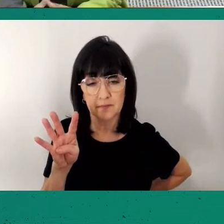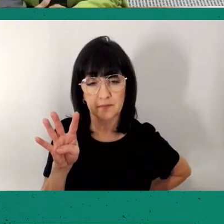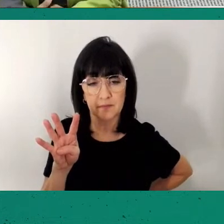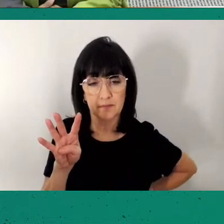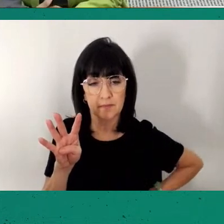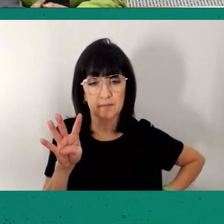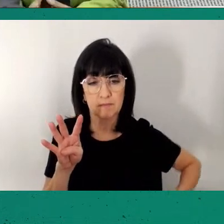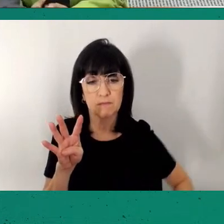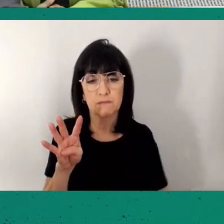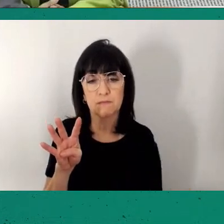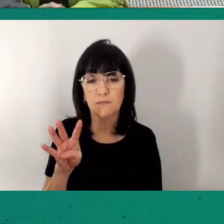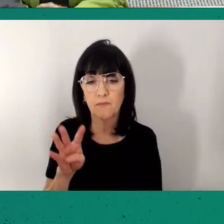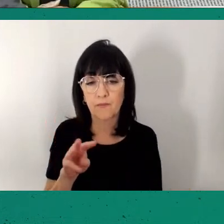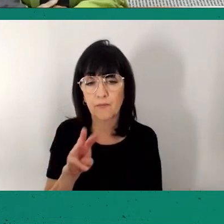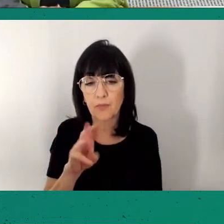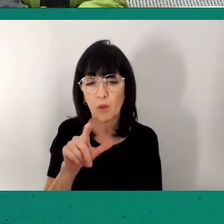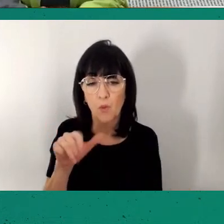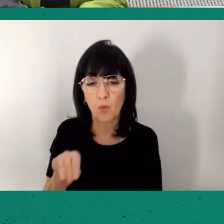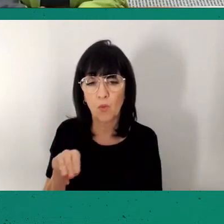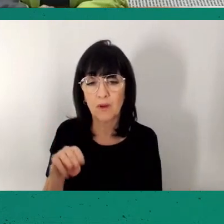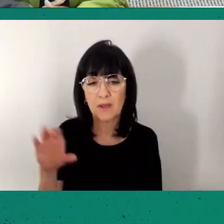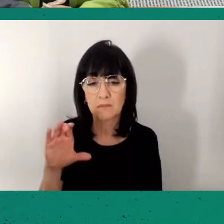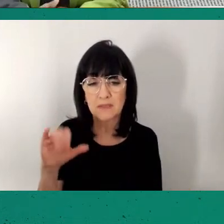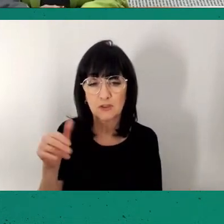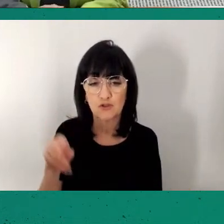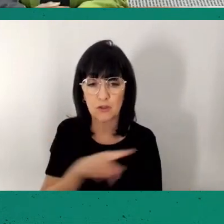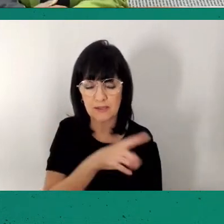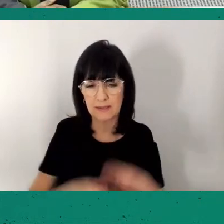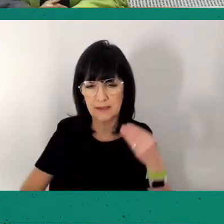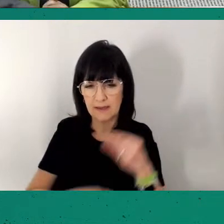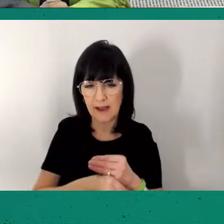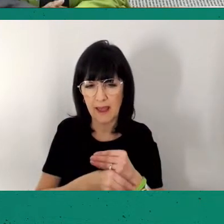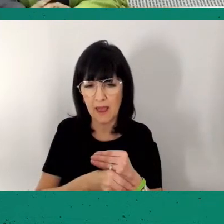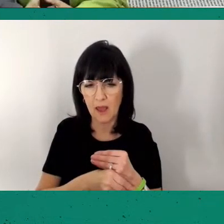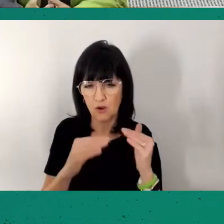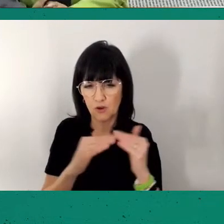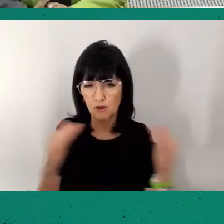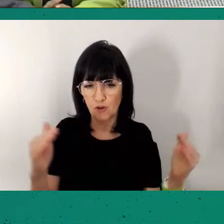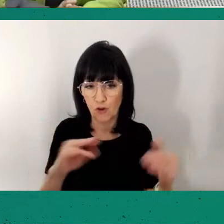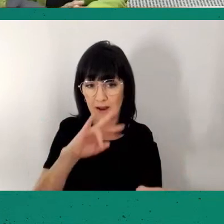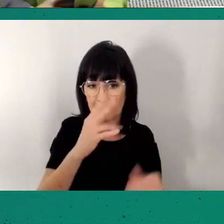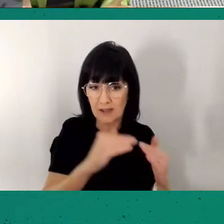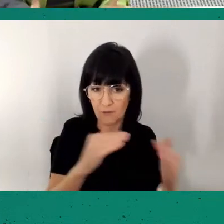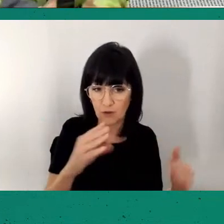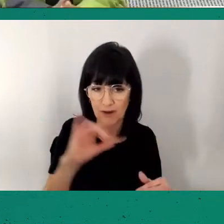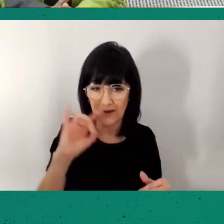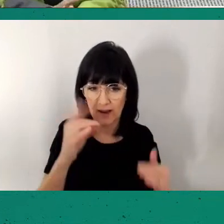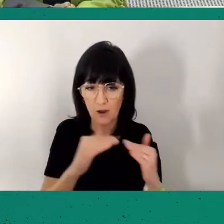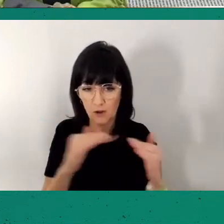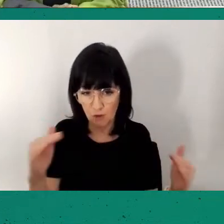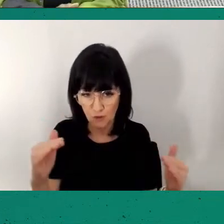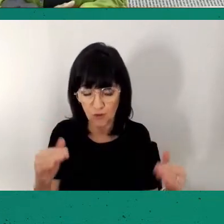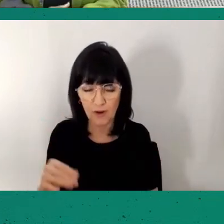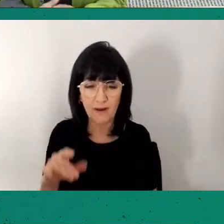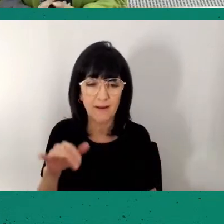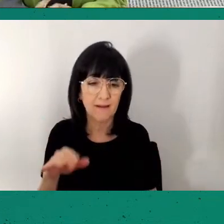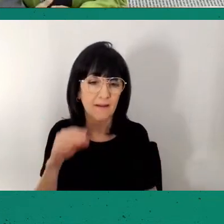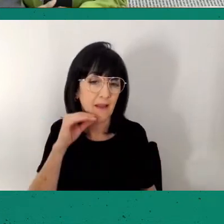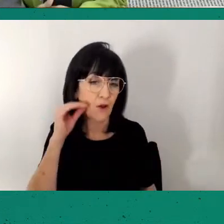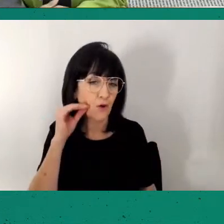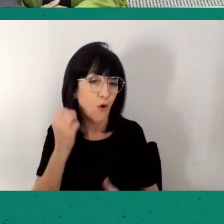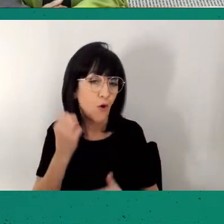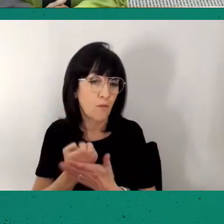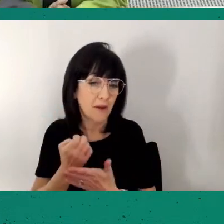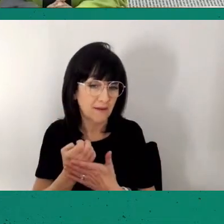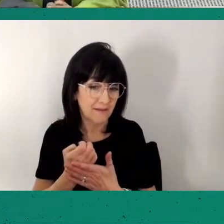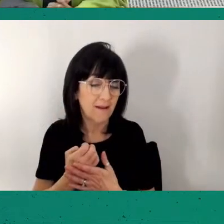William C. Jason added grades 7 and 8 in the home economics and the other grade levels. And